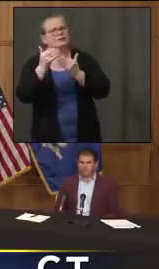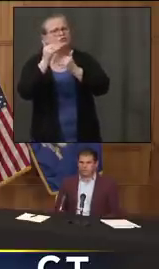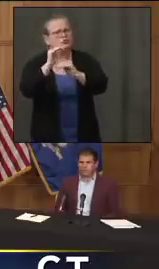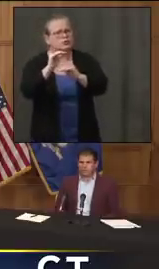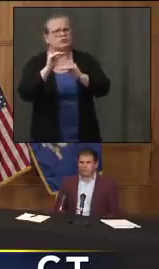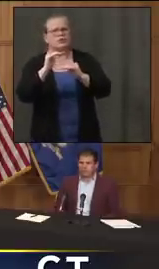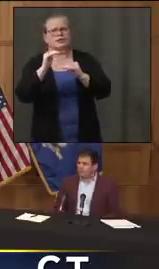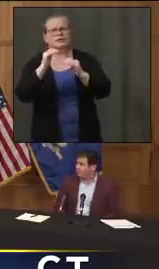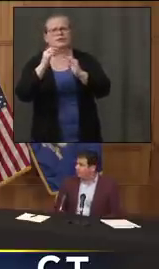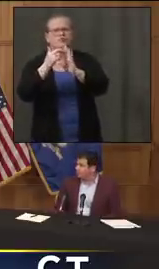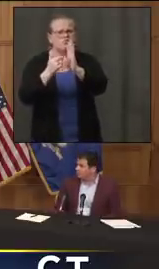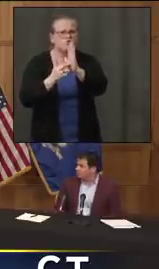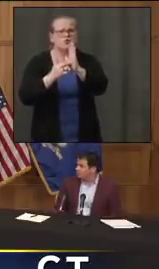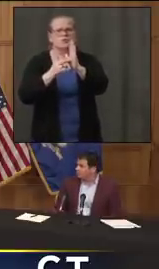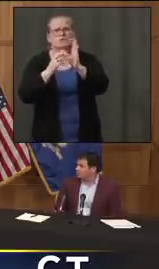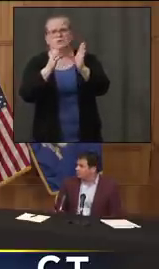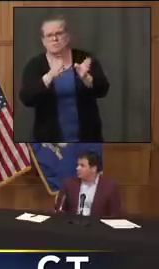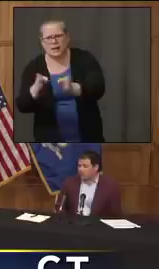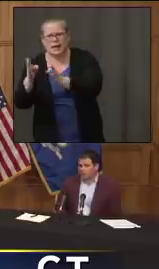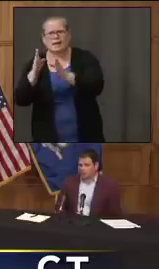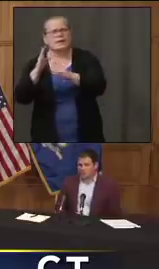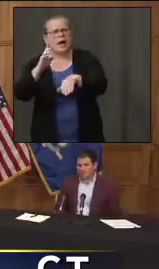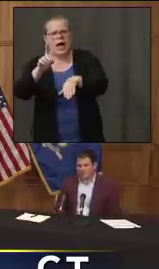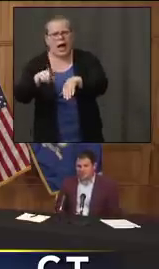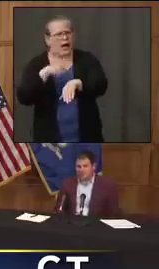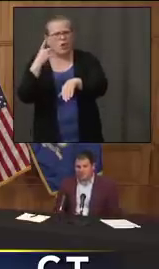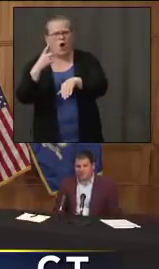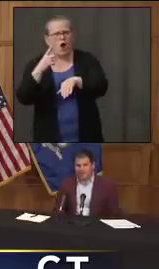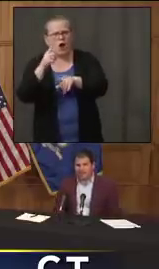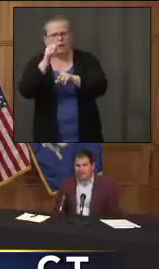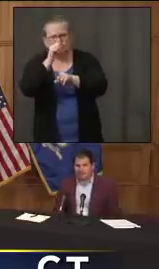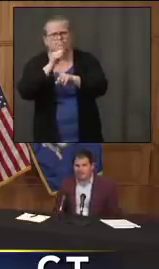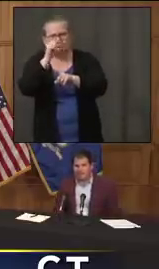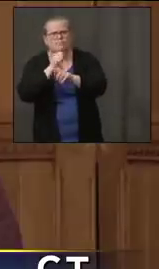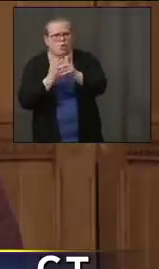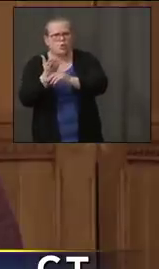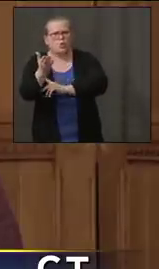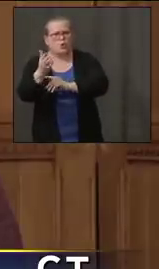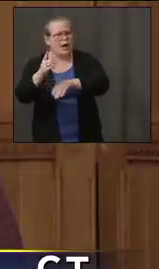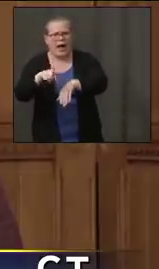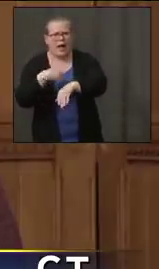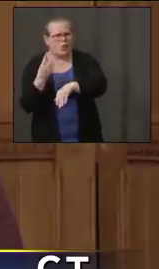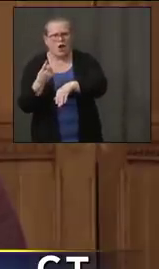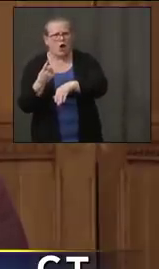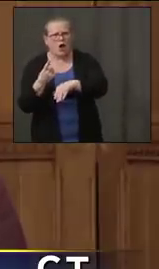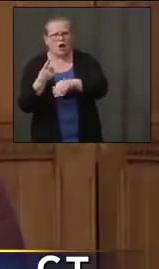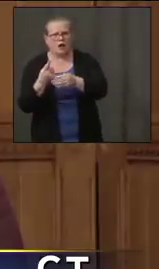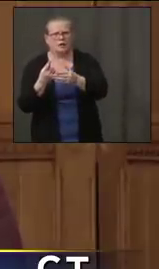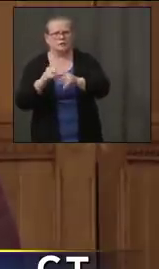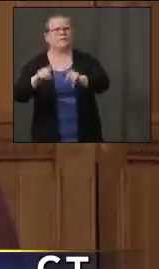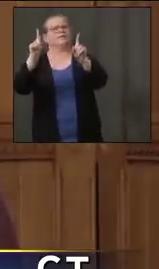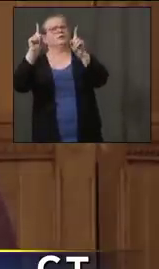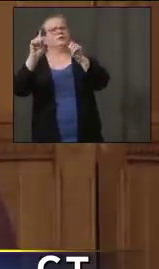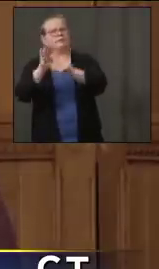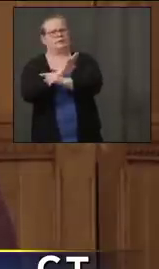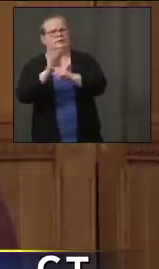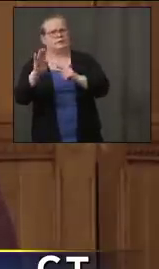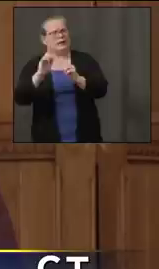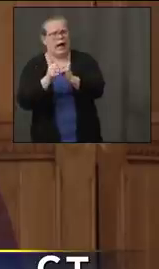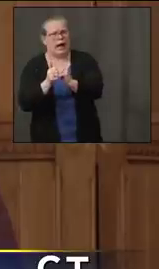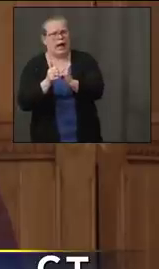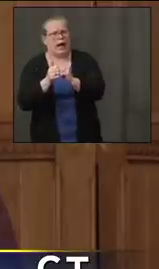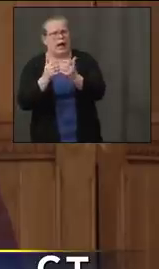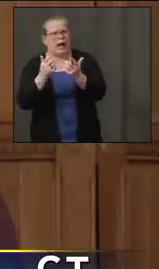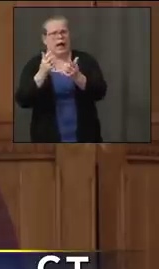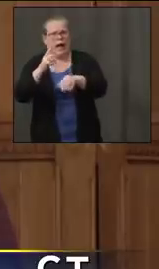business? Well, go ahead, David. I was going to say, Paz, I think you're bringing up a really important point here, and I think the reality